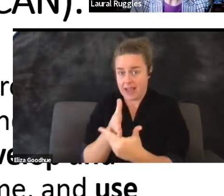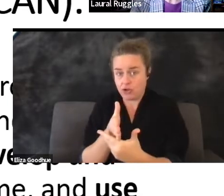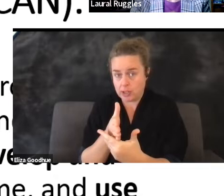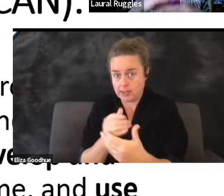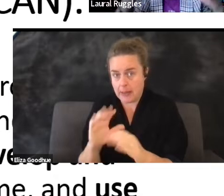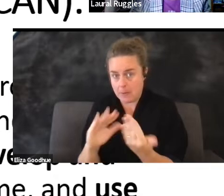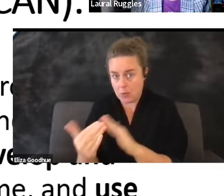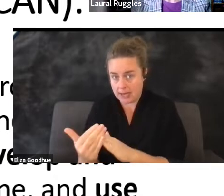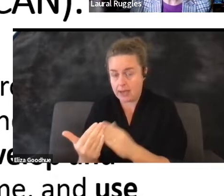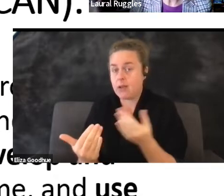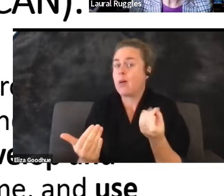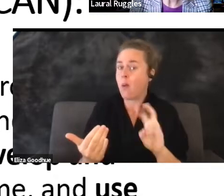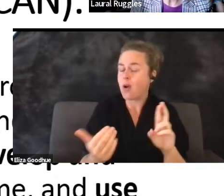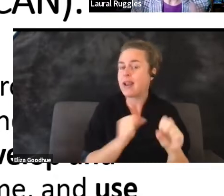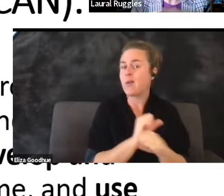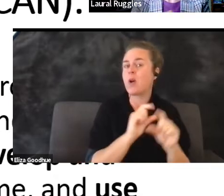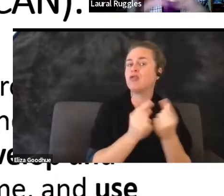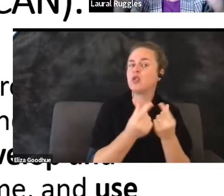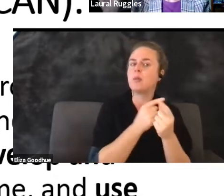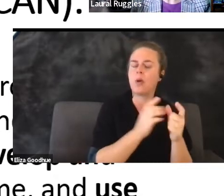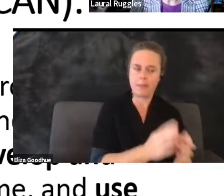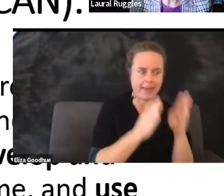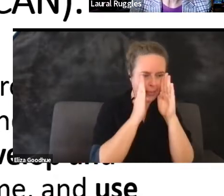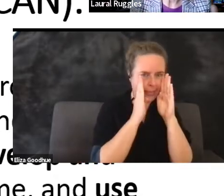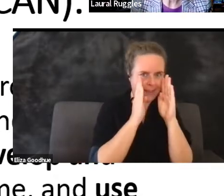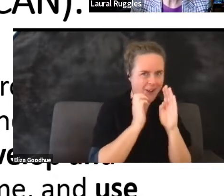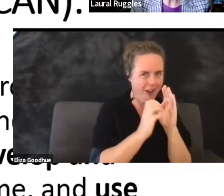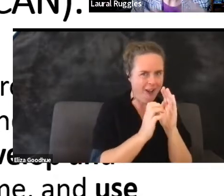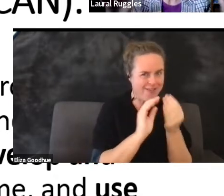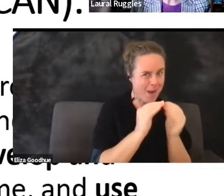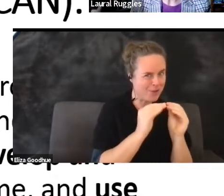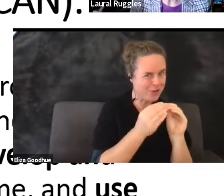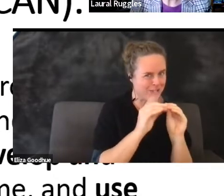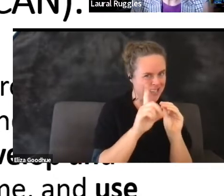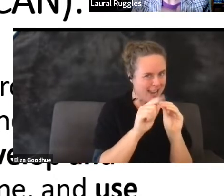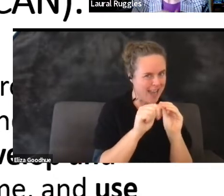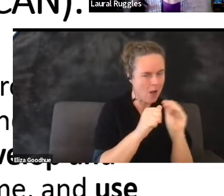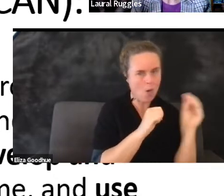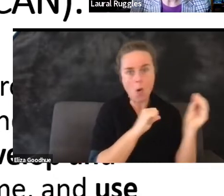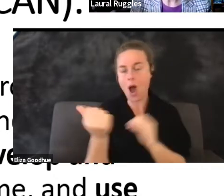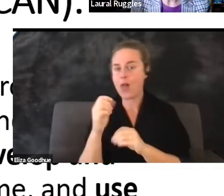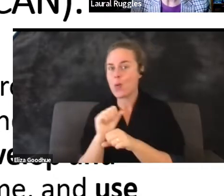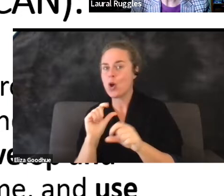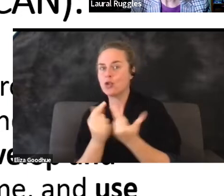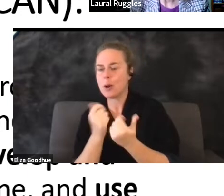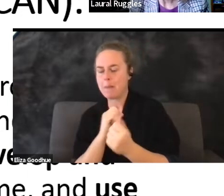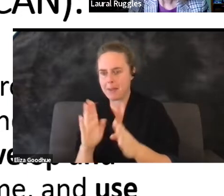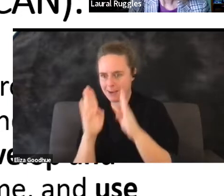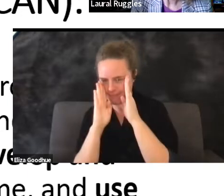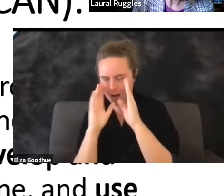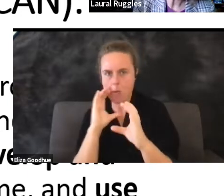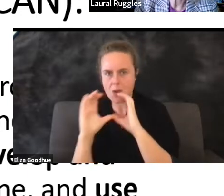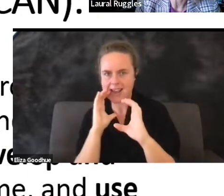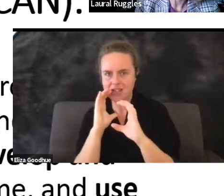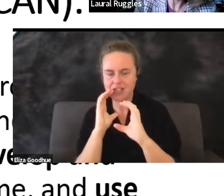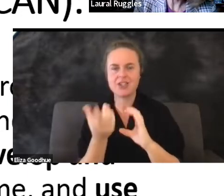group that we're going to be the data work group for everybody, or we're going to be the communication, or we're going to be the community engagement work group.